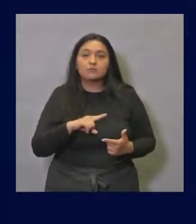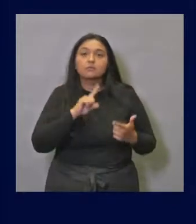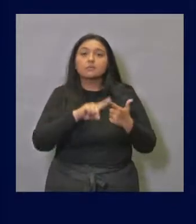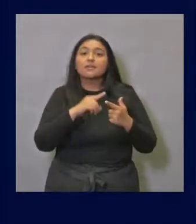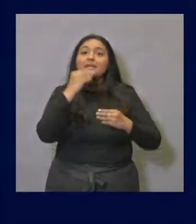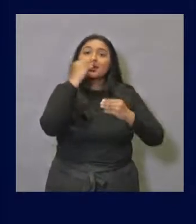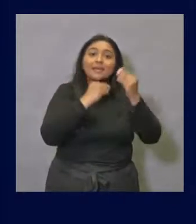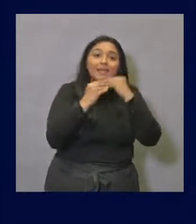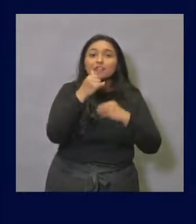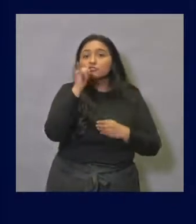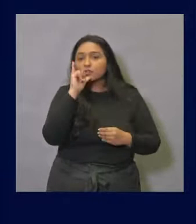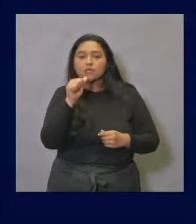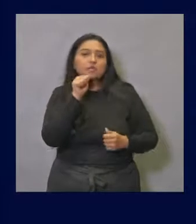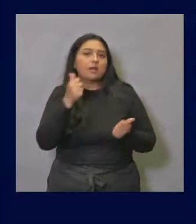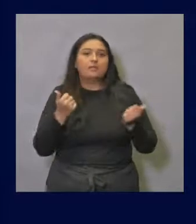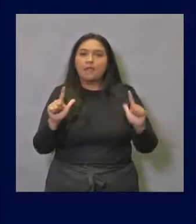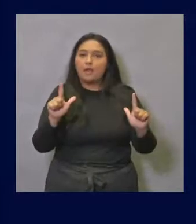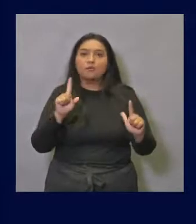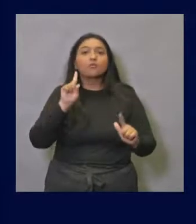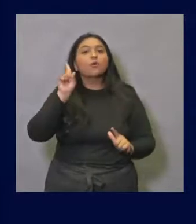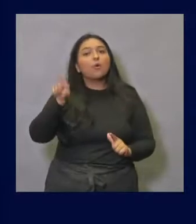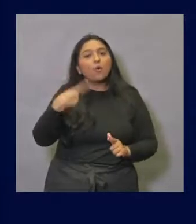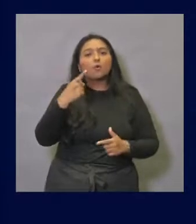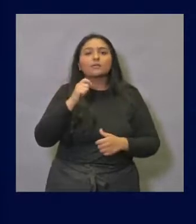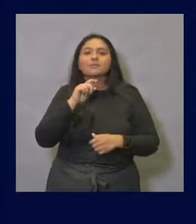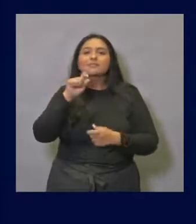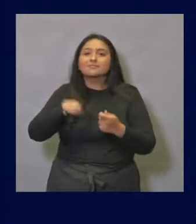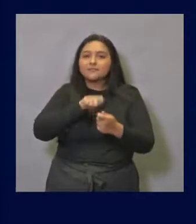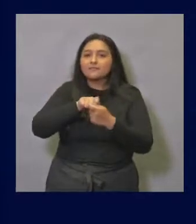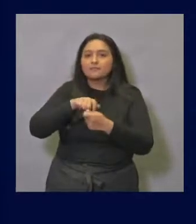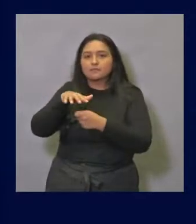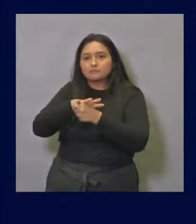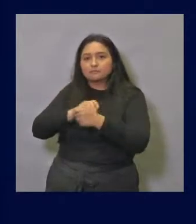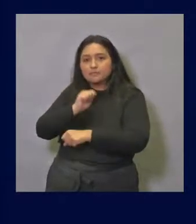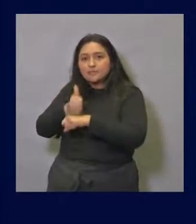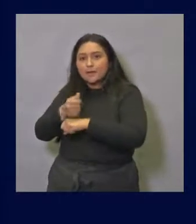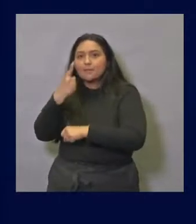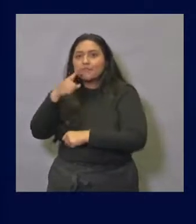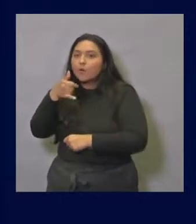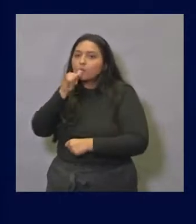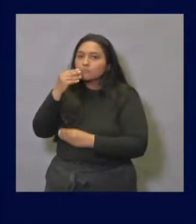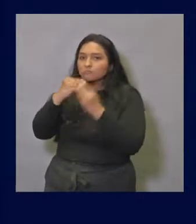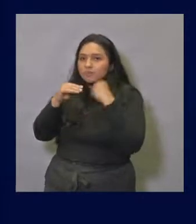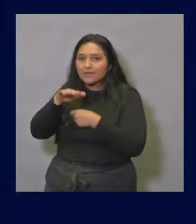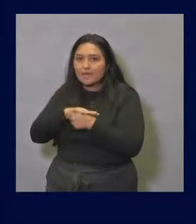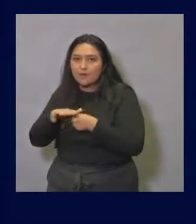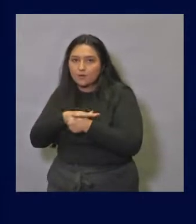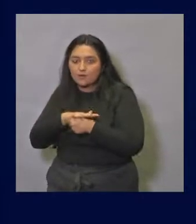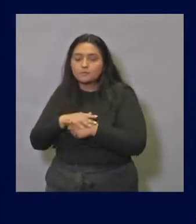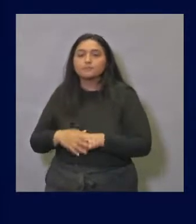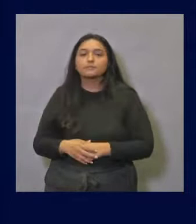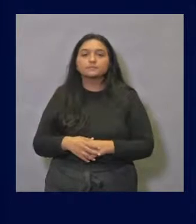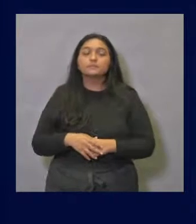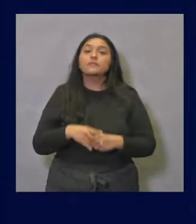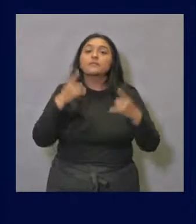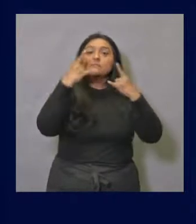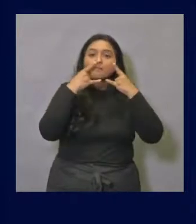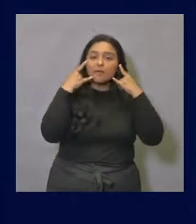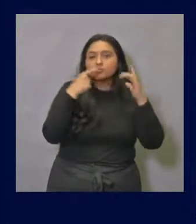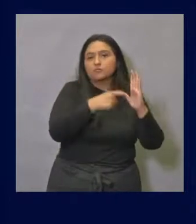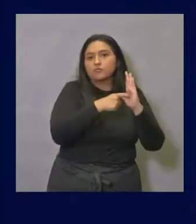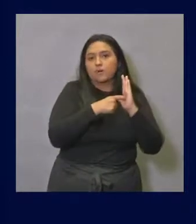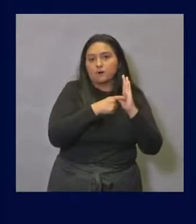anywhere except in the pre-designated eating areas. Masks must be worn at all times except when in a designated